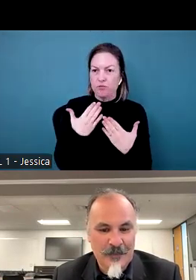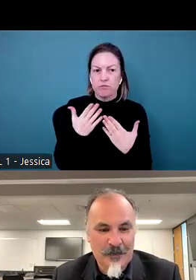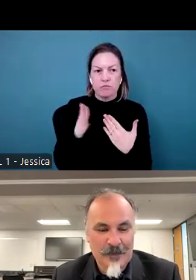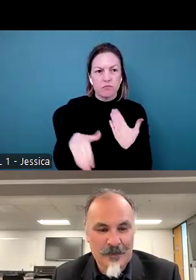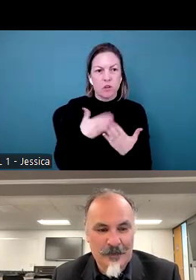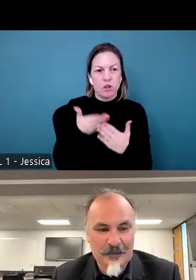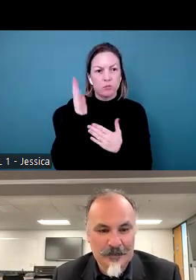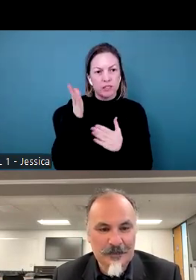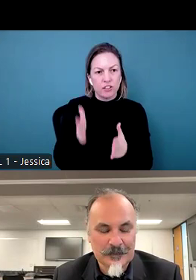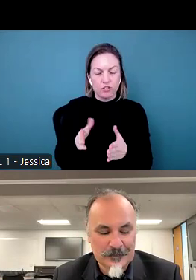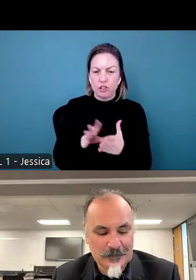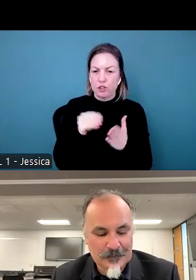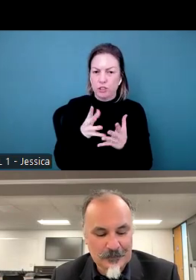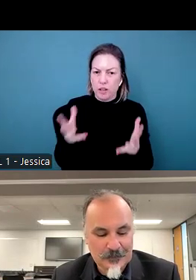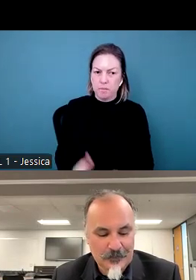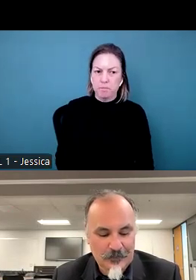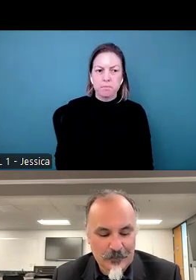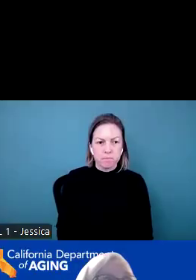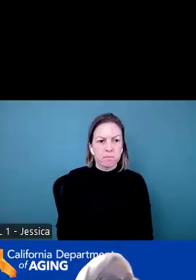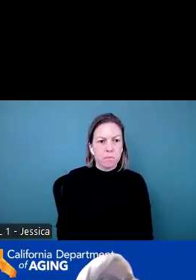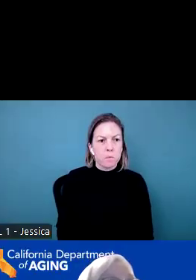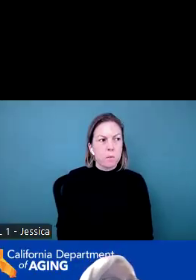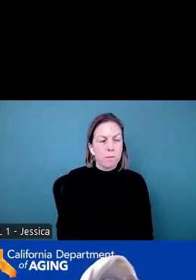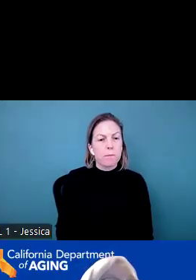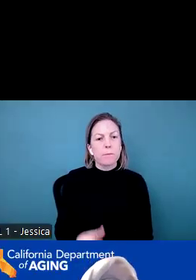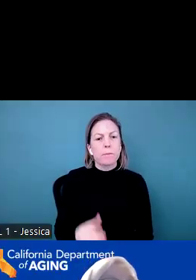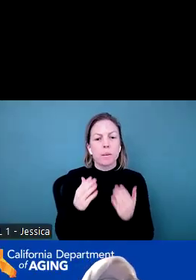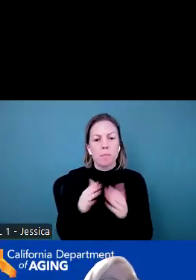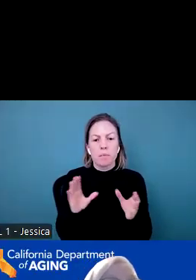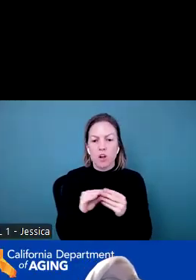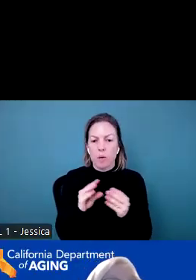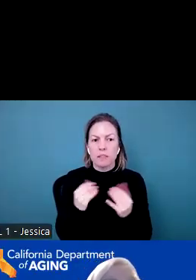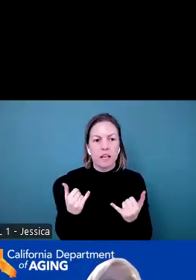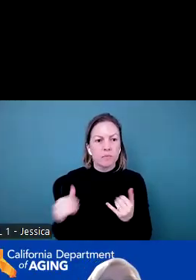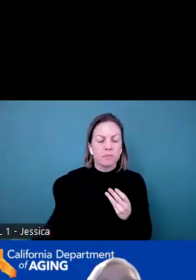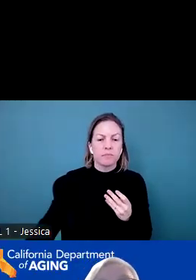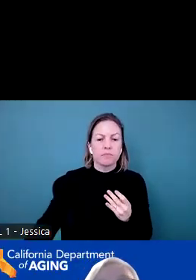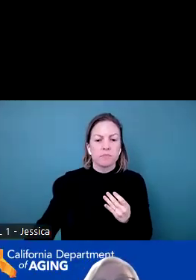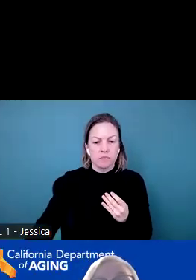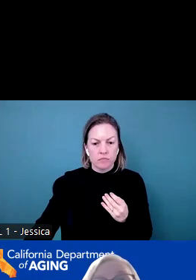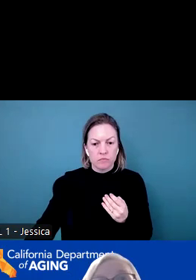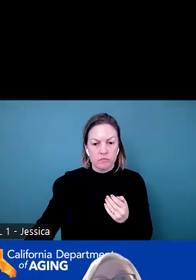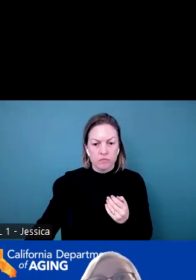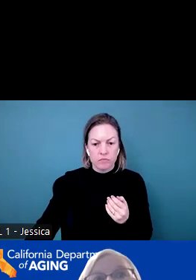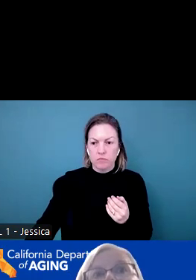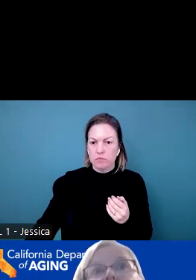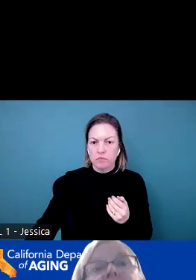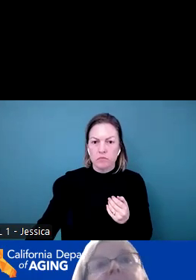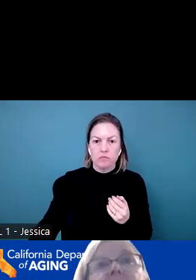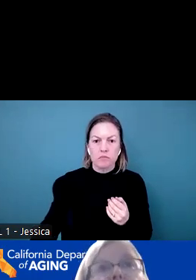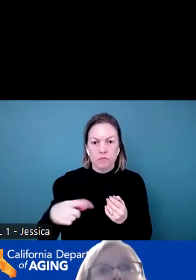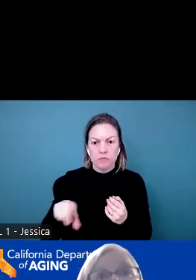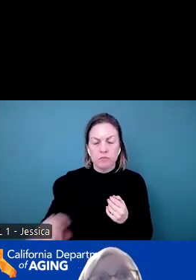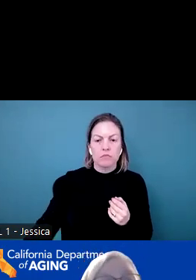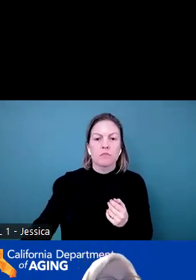presenters. Learned so much. This is our public comment period. If you would, for those of us,